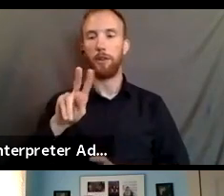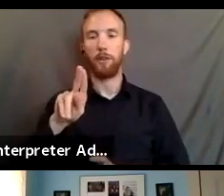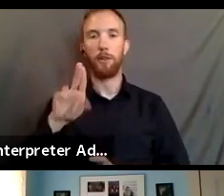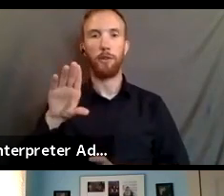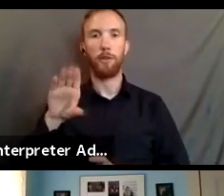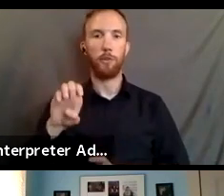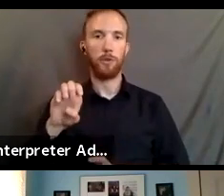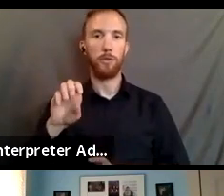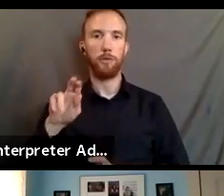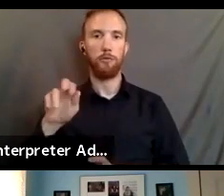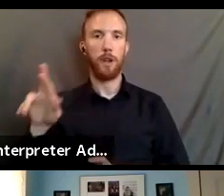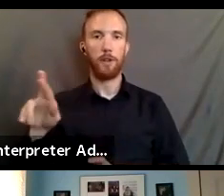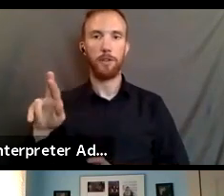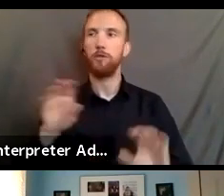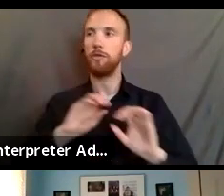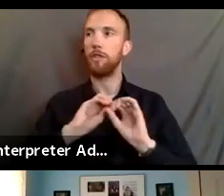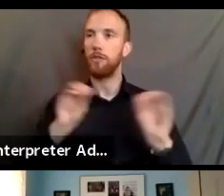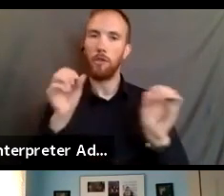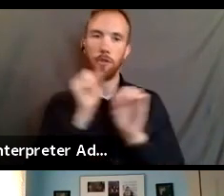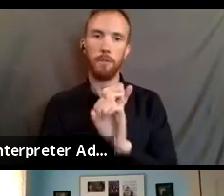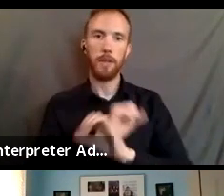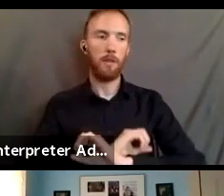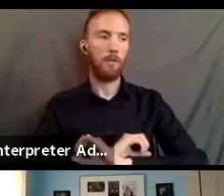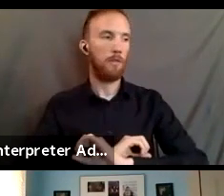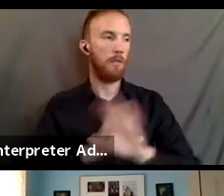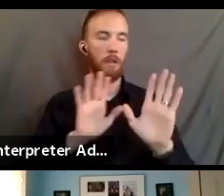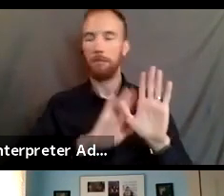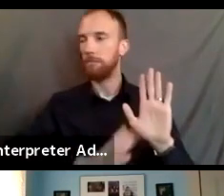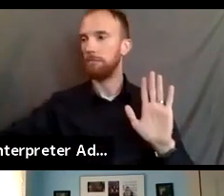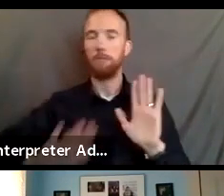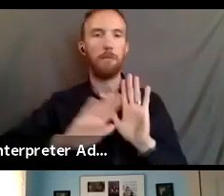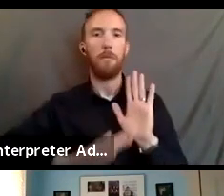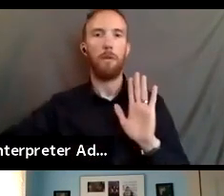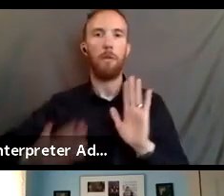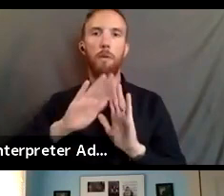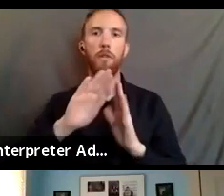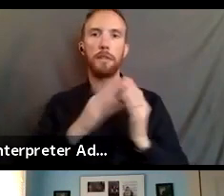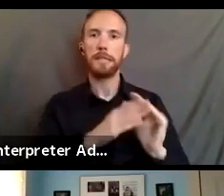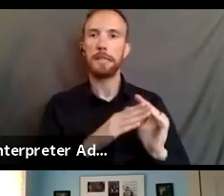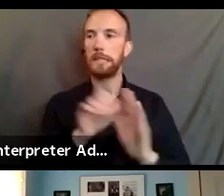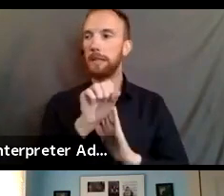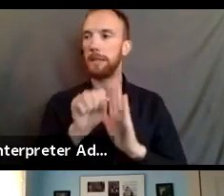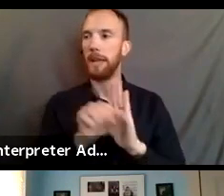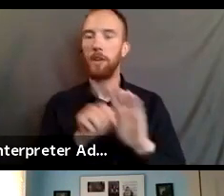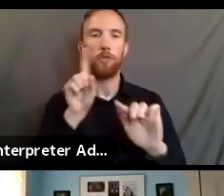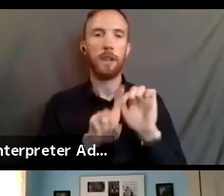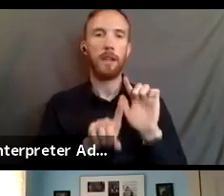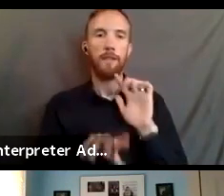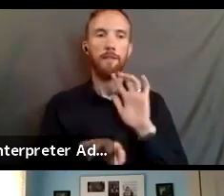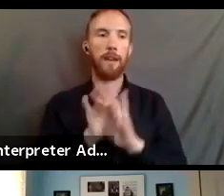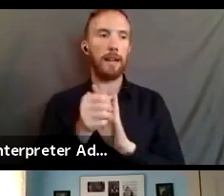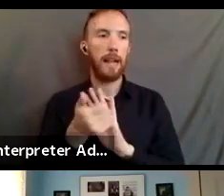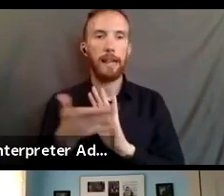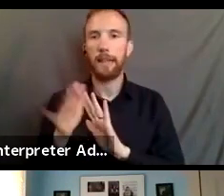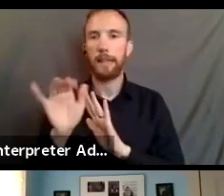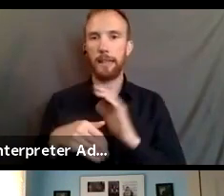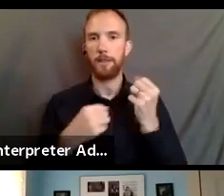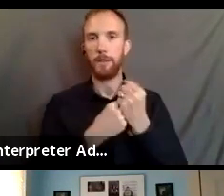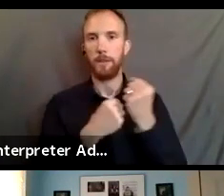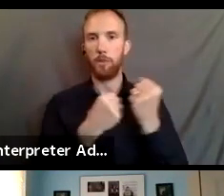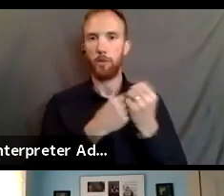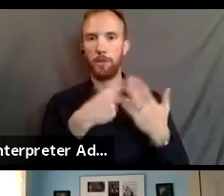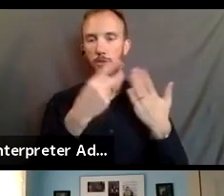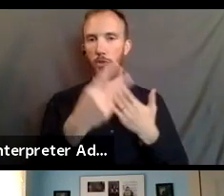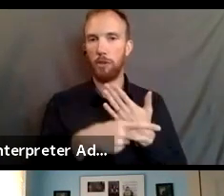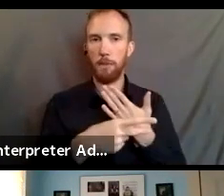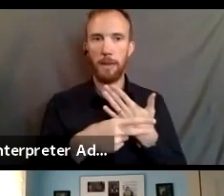to all the meetings at the state at the city there's not one you can't find one that supports a program as a priority